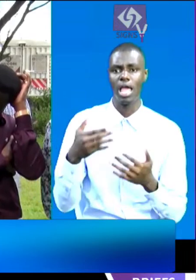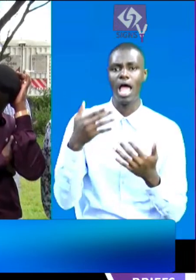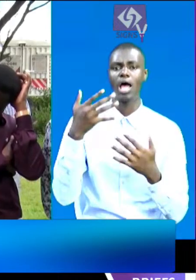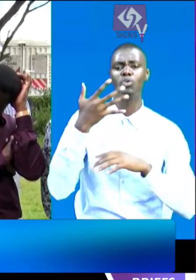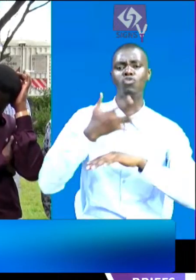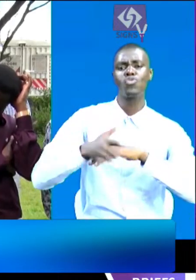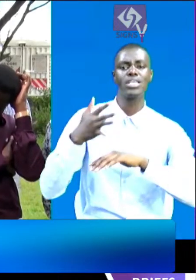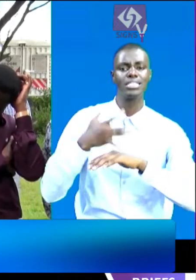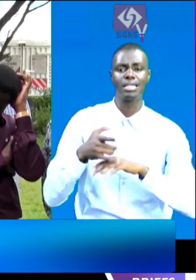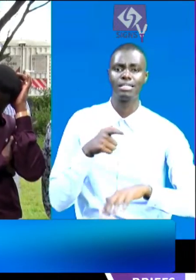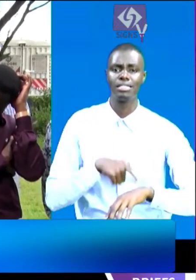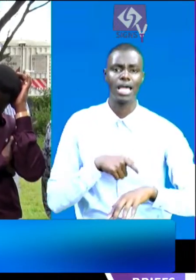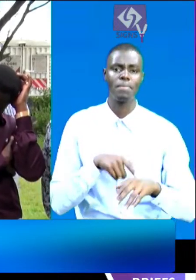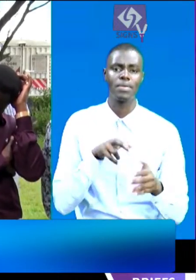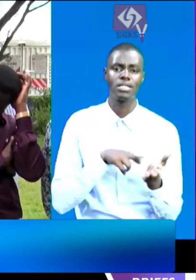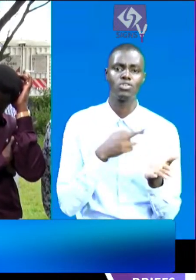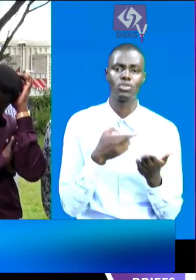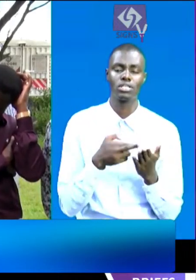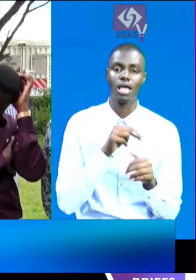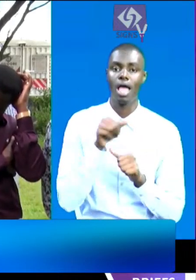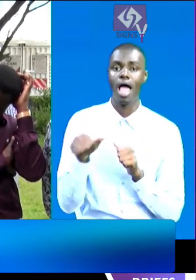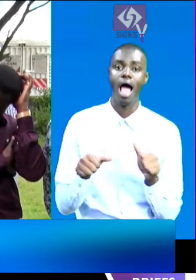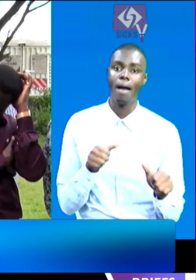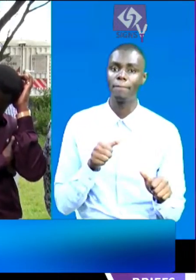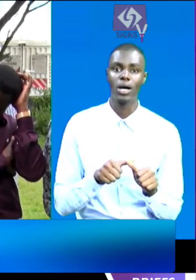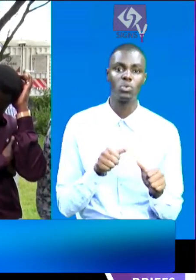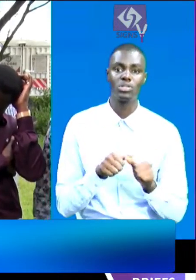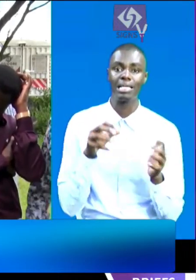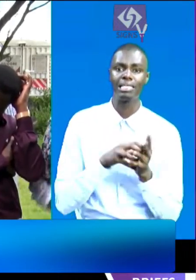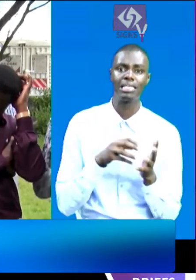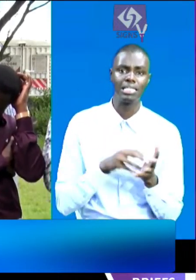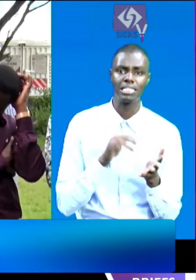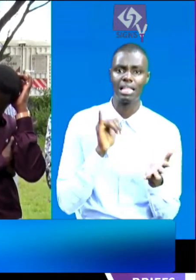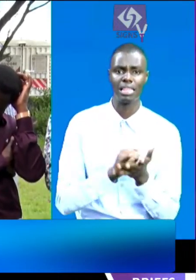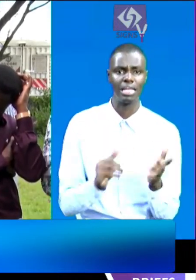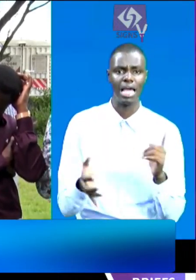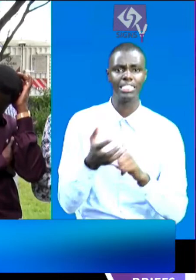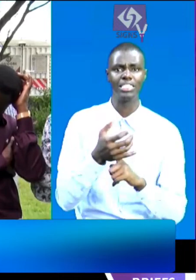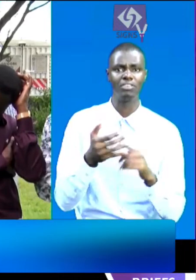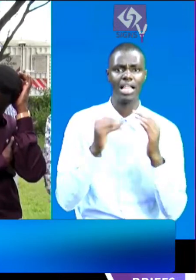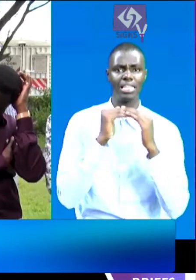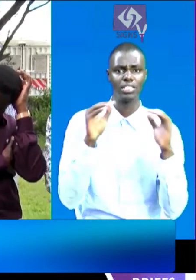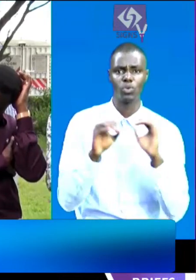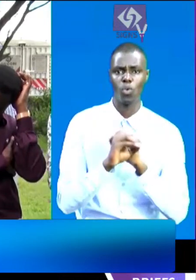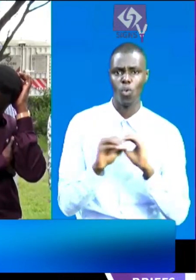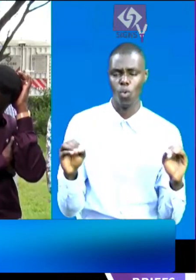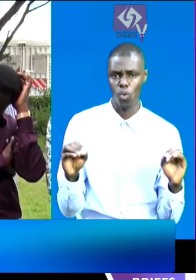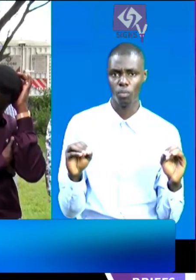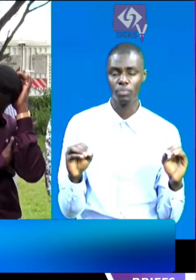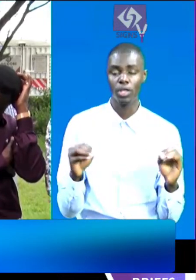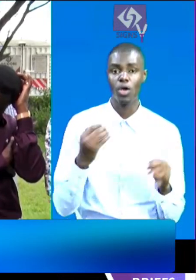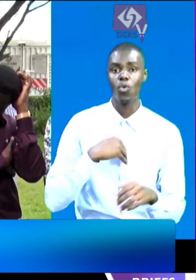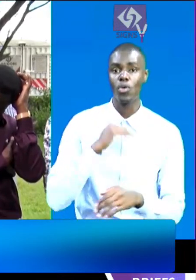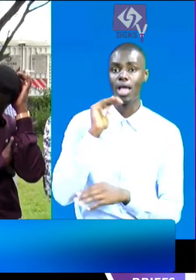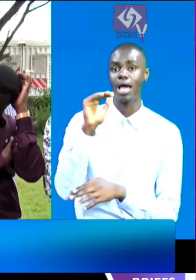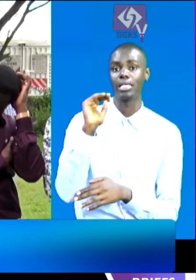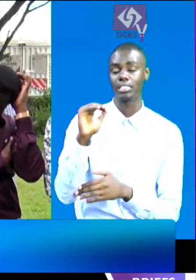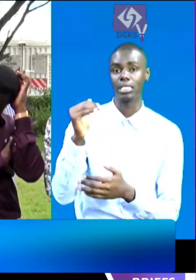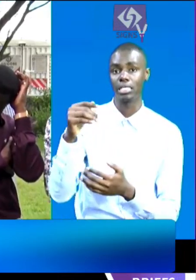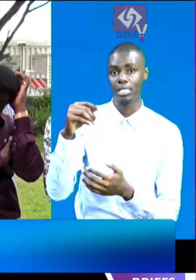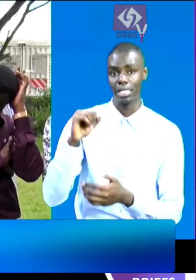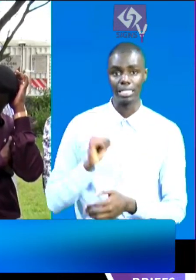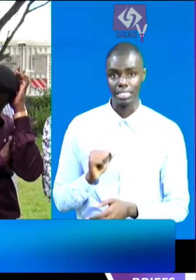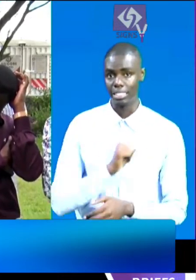and resources on matters that actually do not meet the threshold. So we are appealing to the Senate and to the